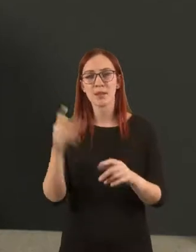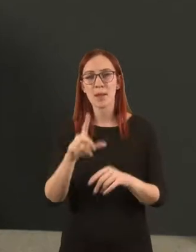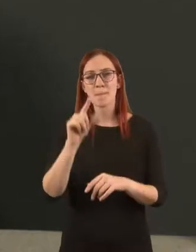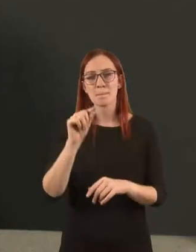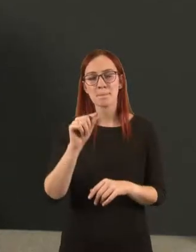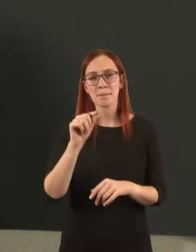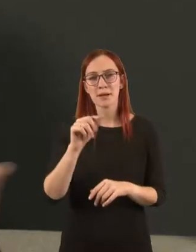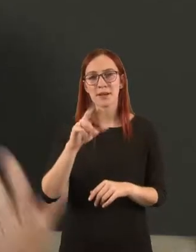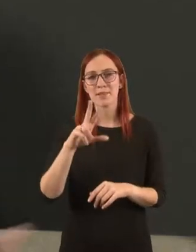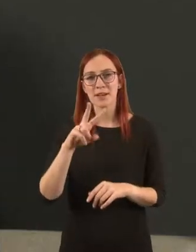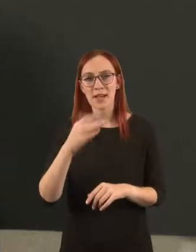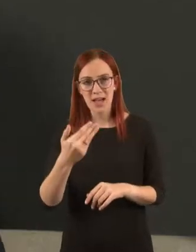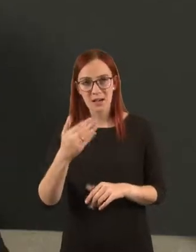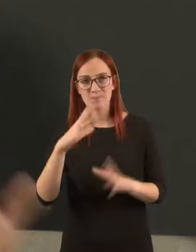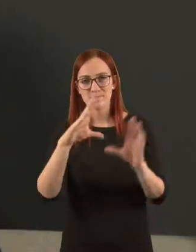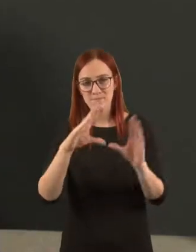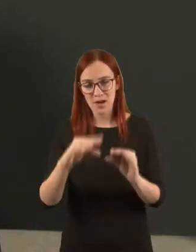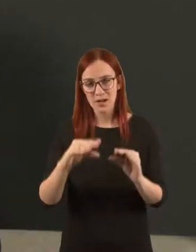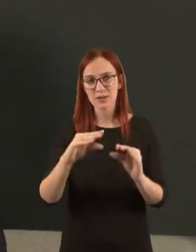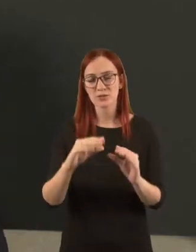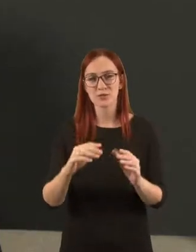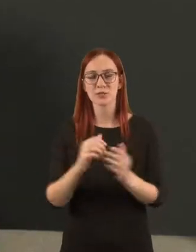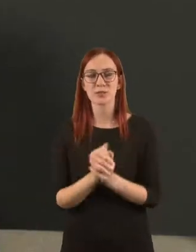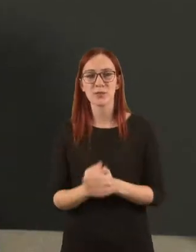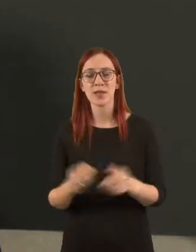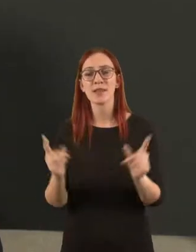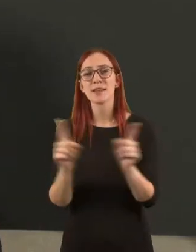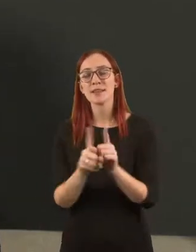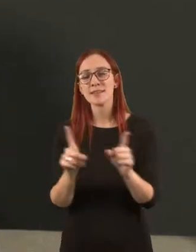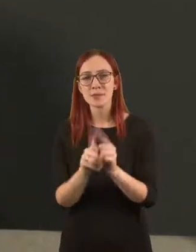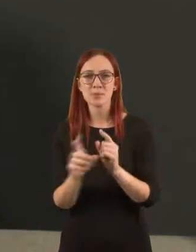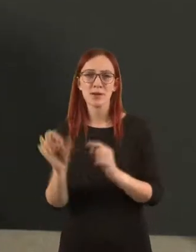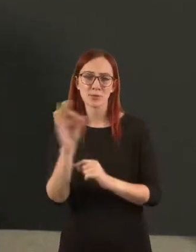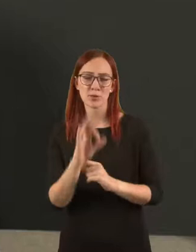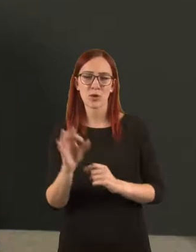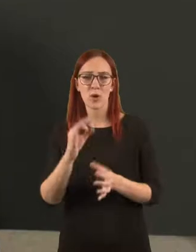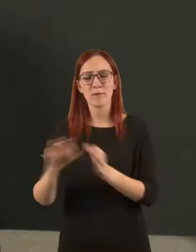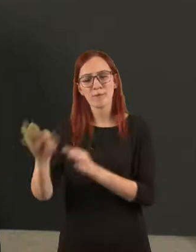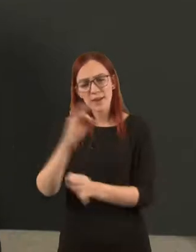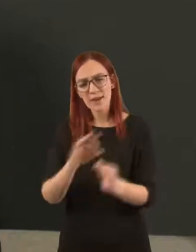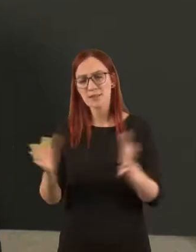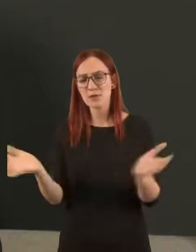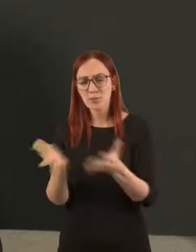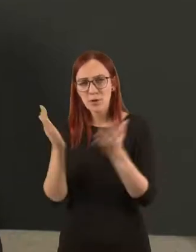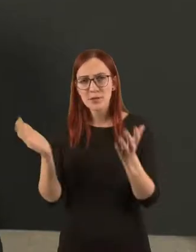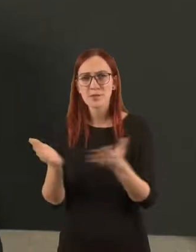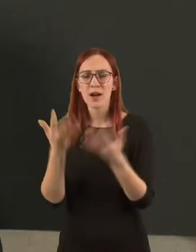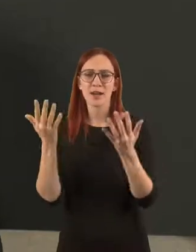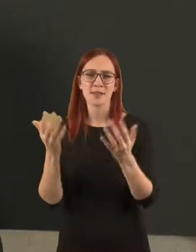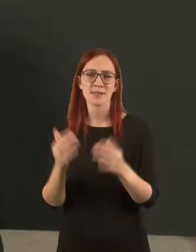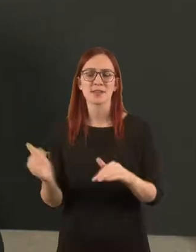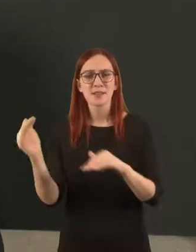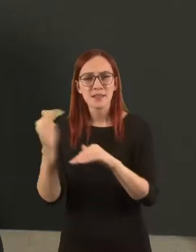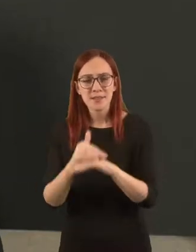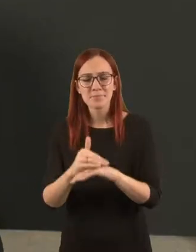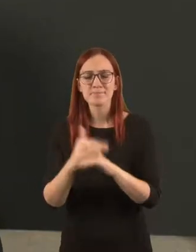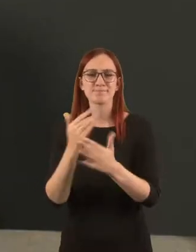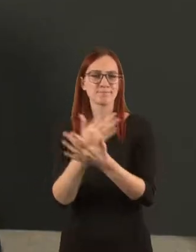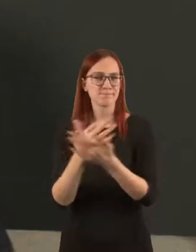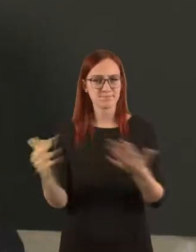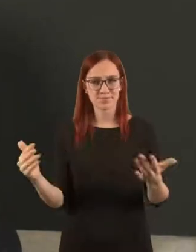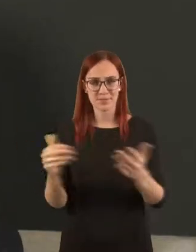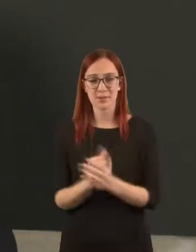that part of the income on investments. We should also speak about